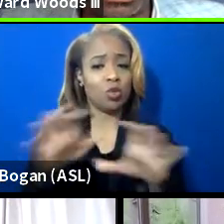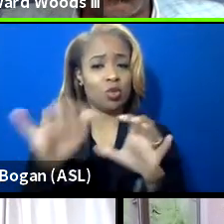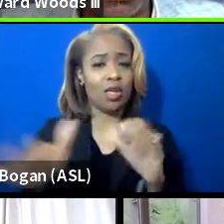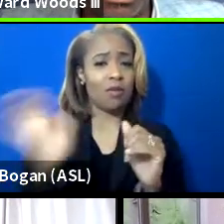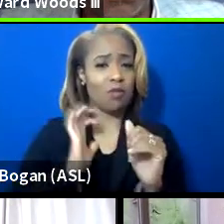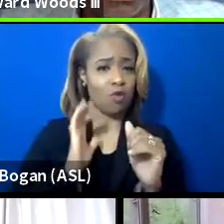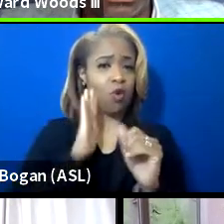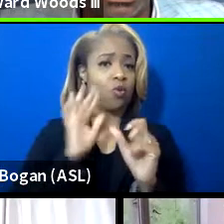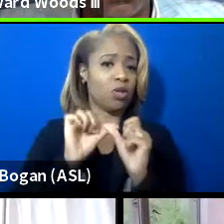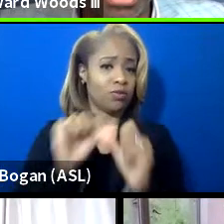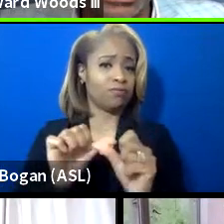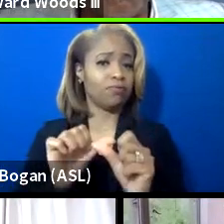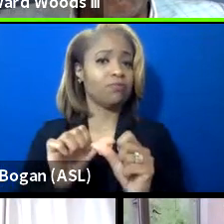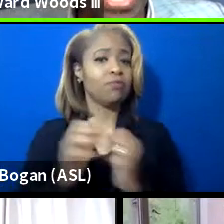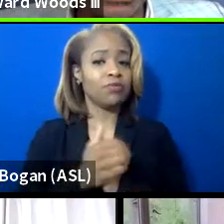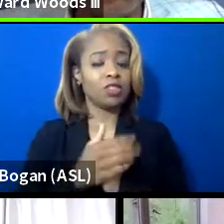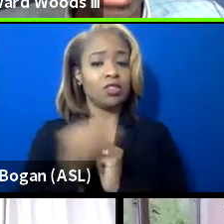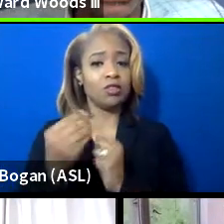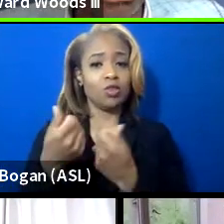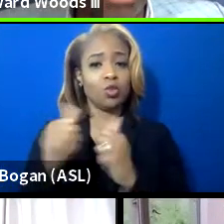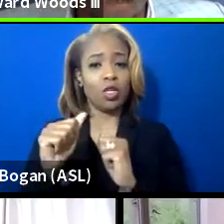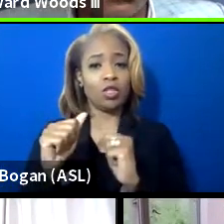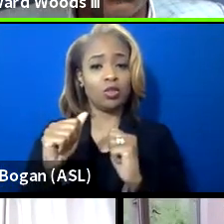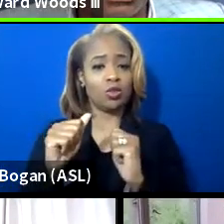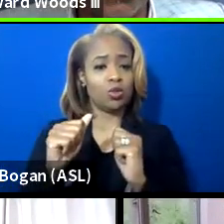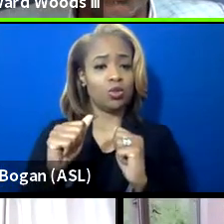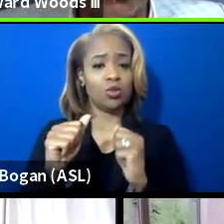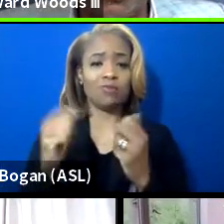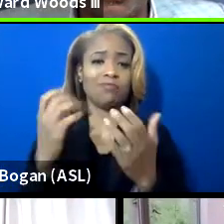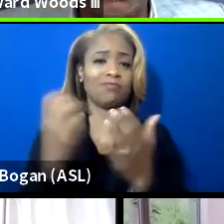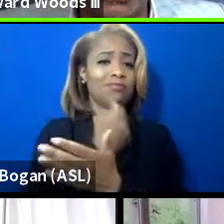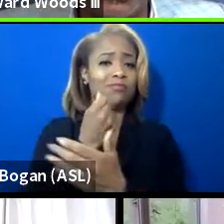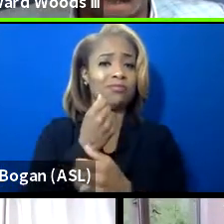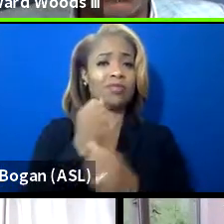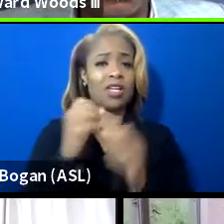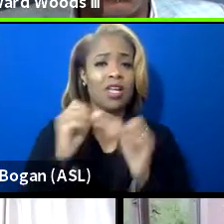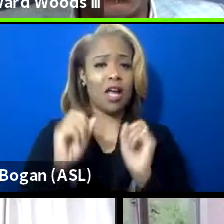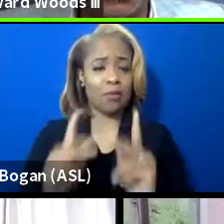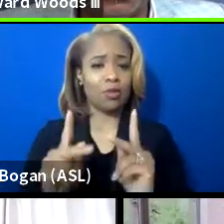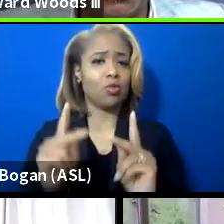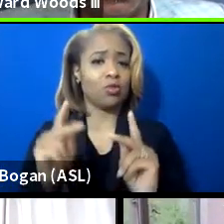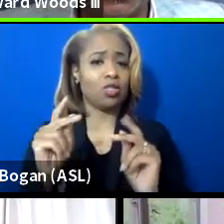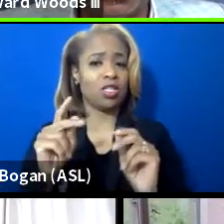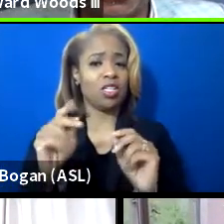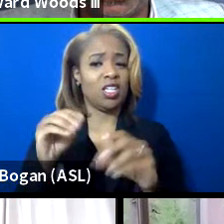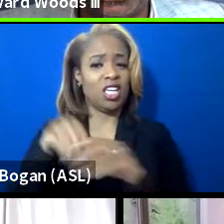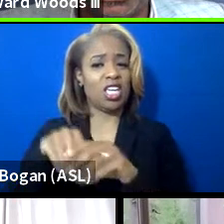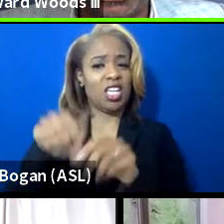to do so. But we're just trying to maximize our opportunity when we're in those areas.